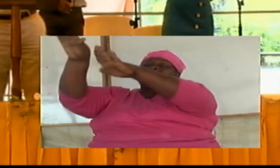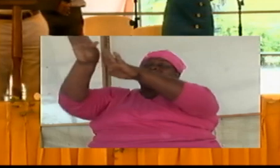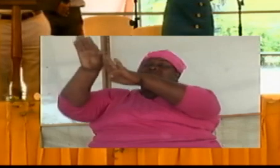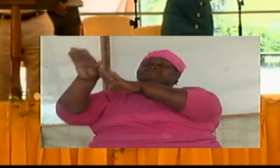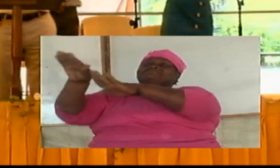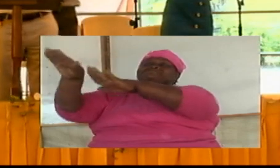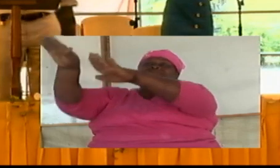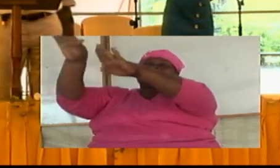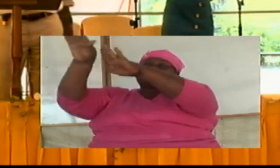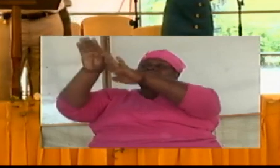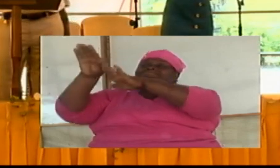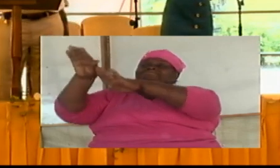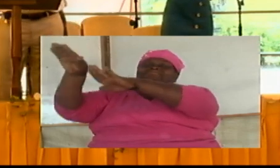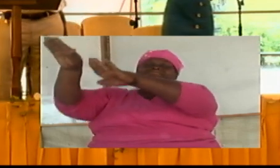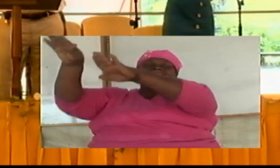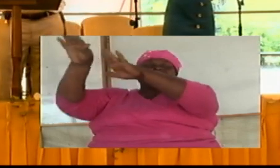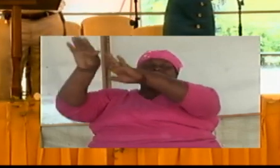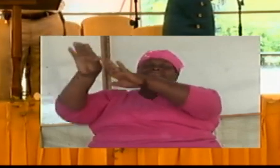highest. Do you